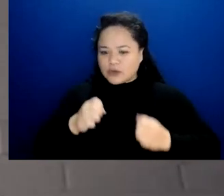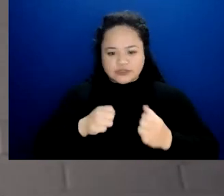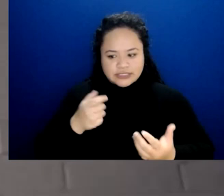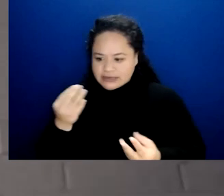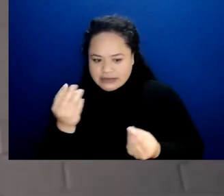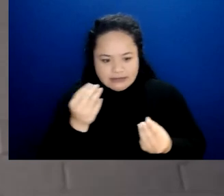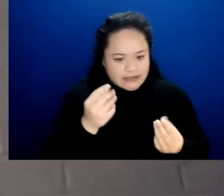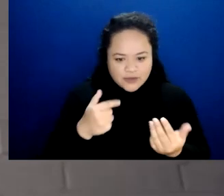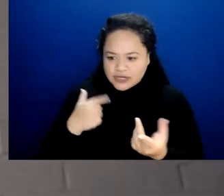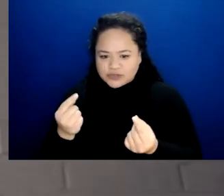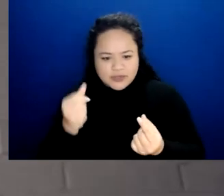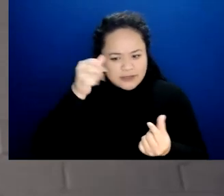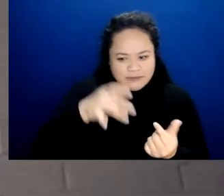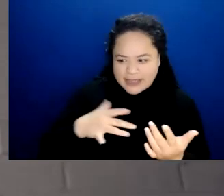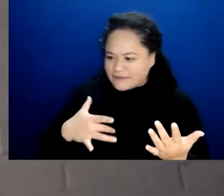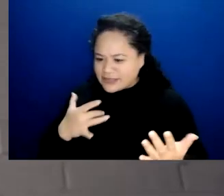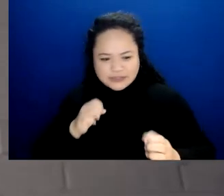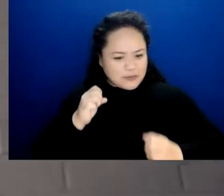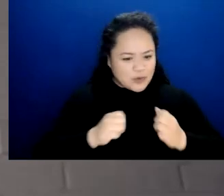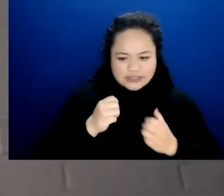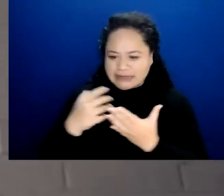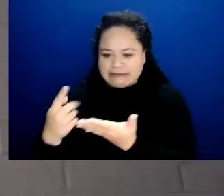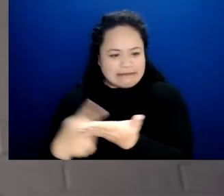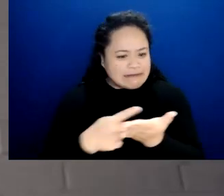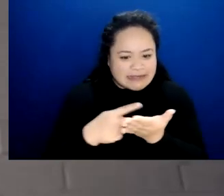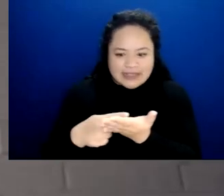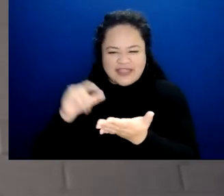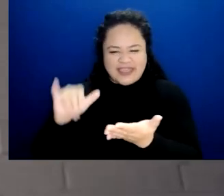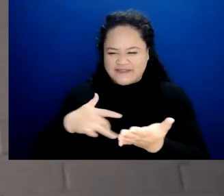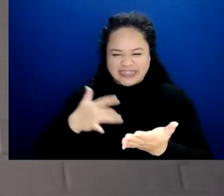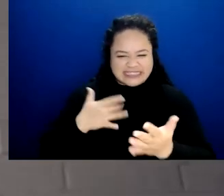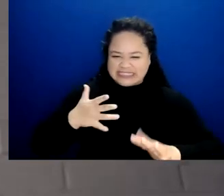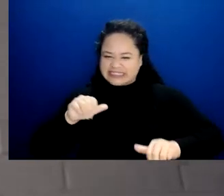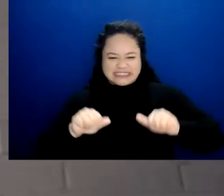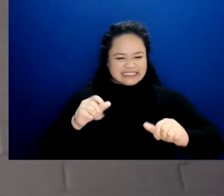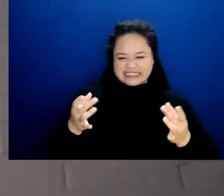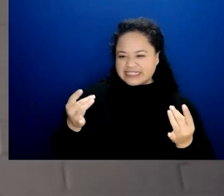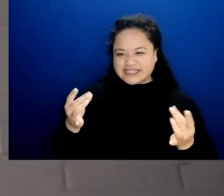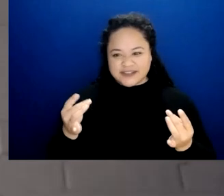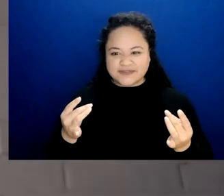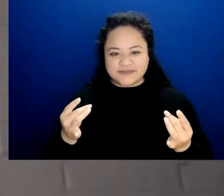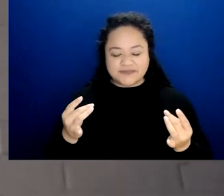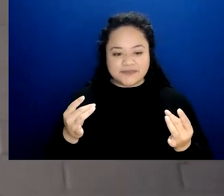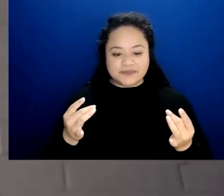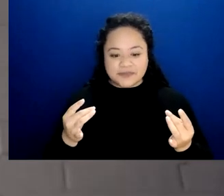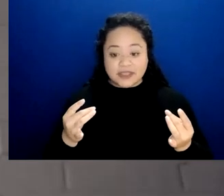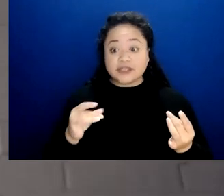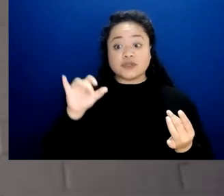gosh, you're talking about men and feelings and emotions. Oh, those are foreign words. And so the only result I know how to do